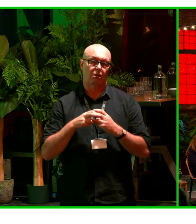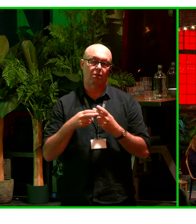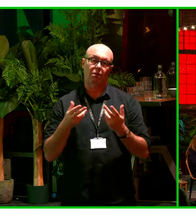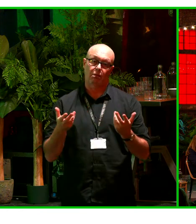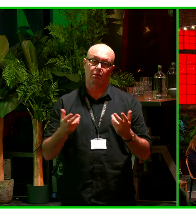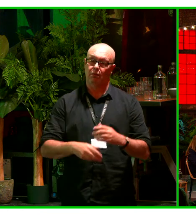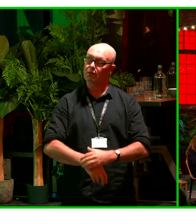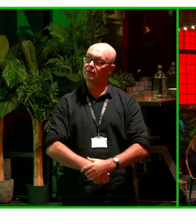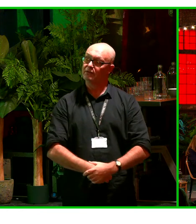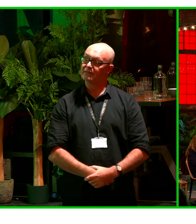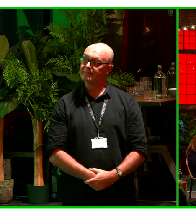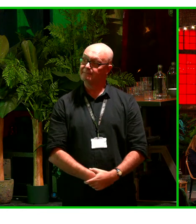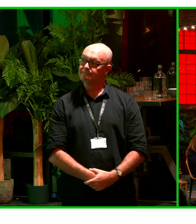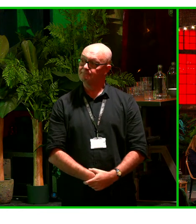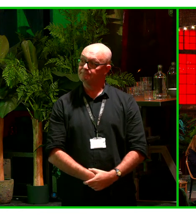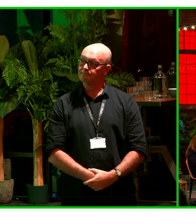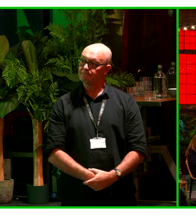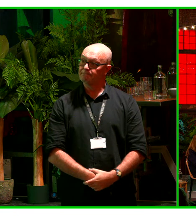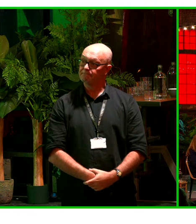us as individuals.